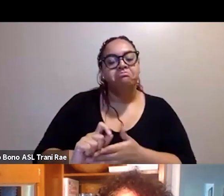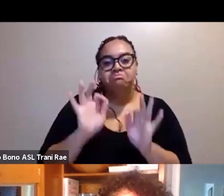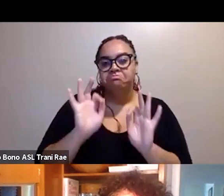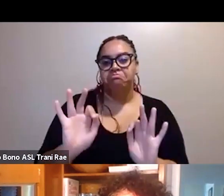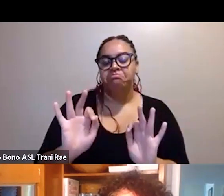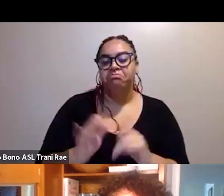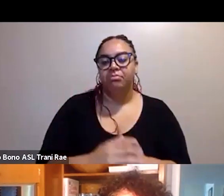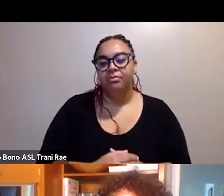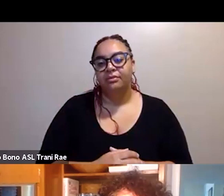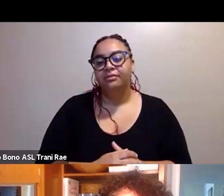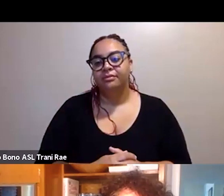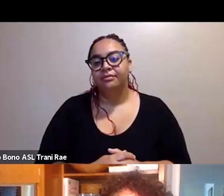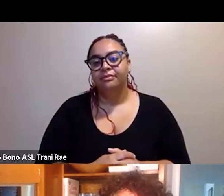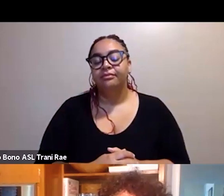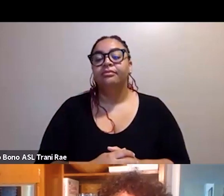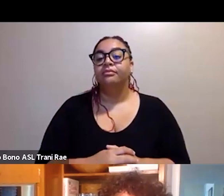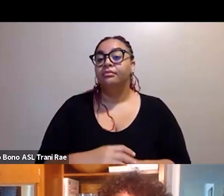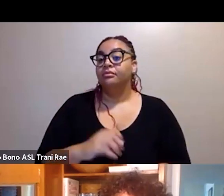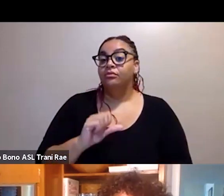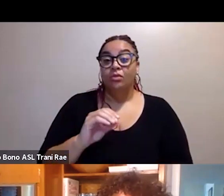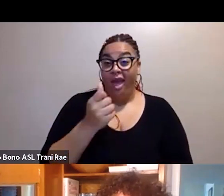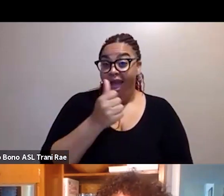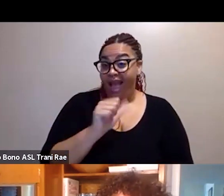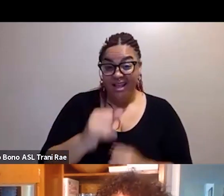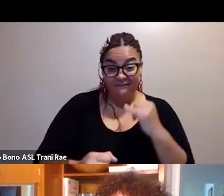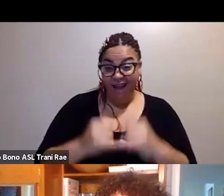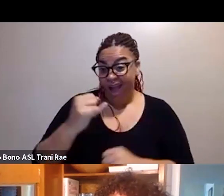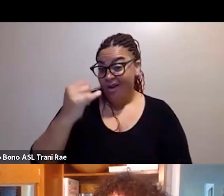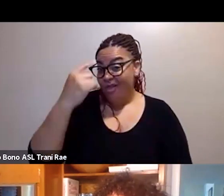that. So any final thoughts?